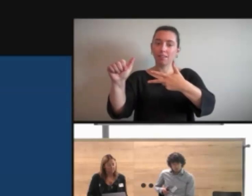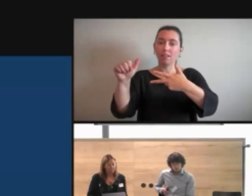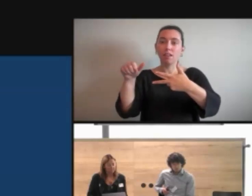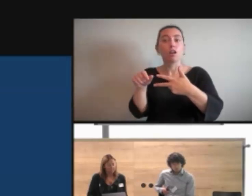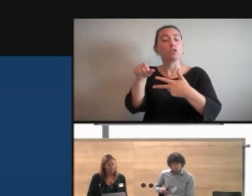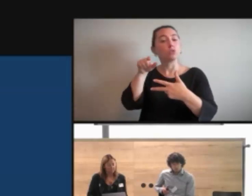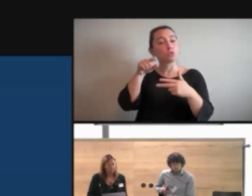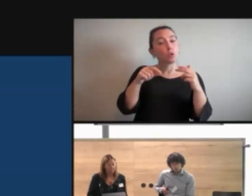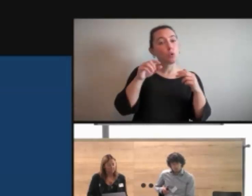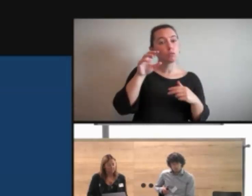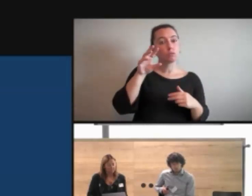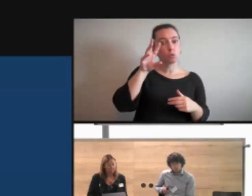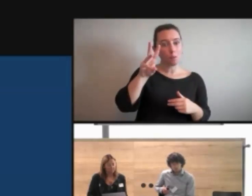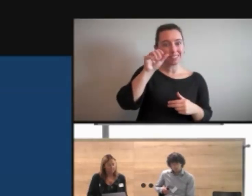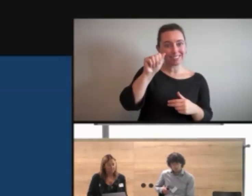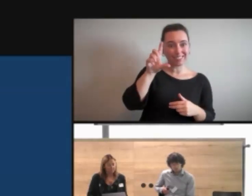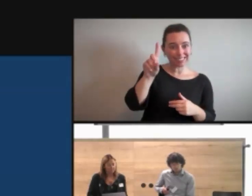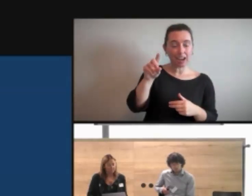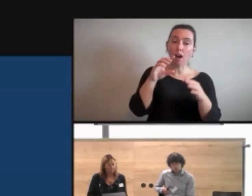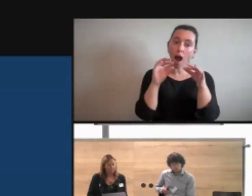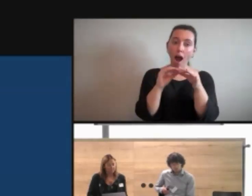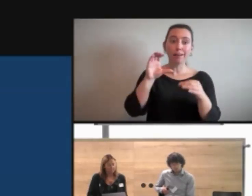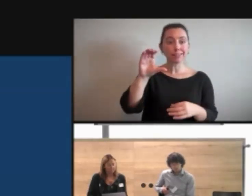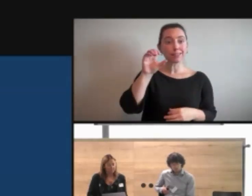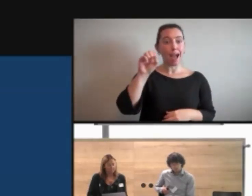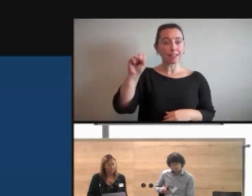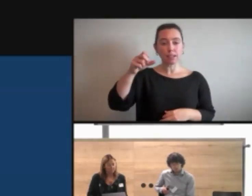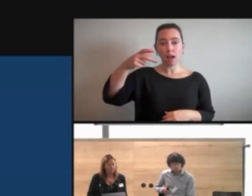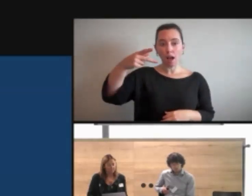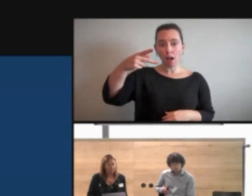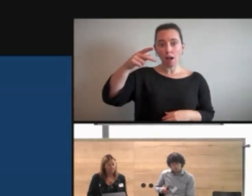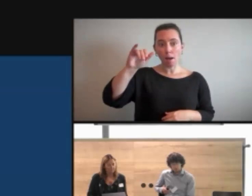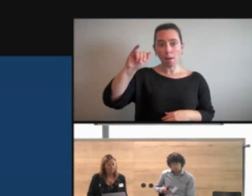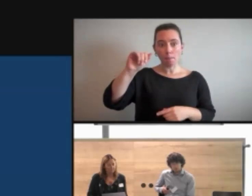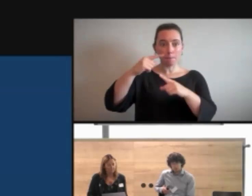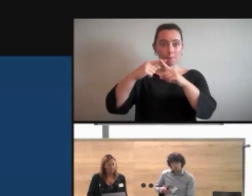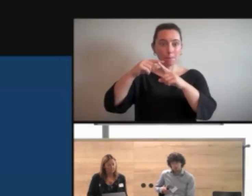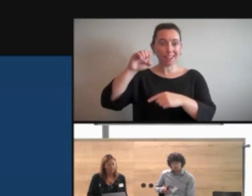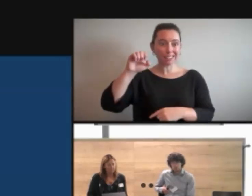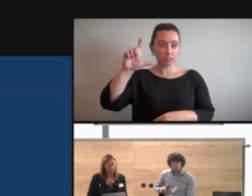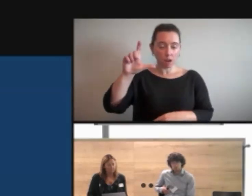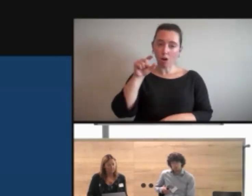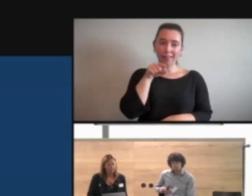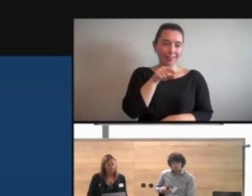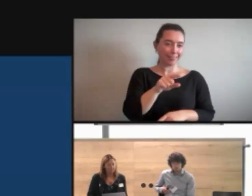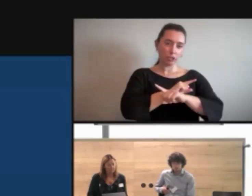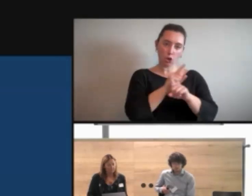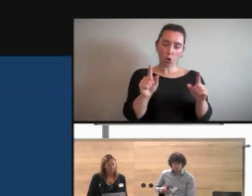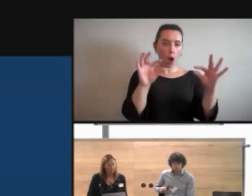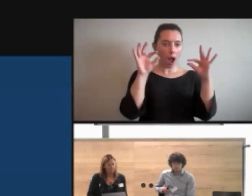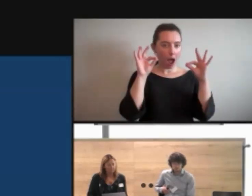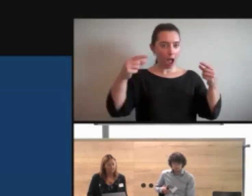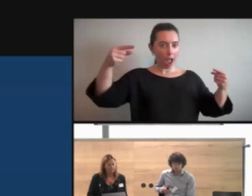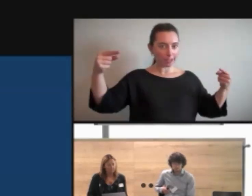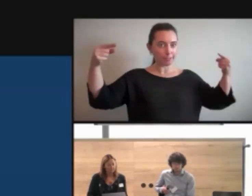Guidelines talk about CSS pixels in success criteria thresholds, this doesn't clearly map to the units